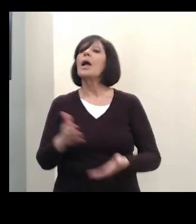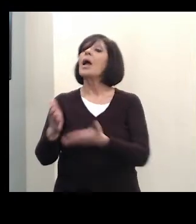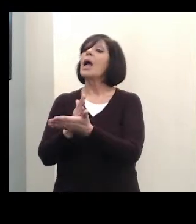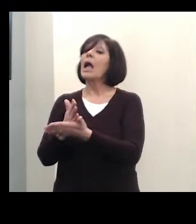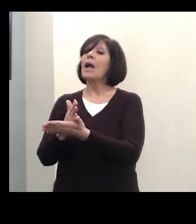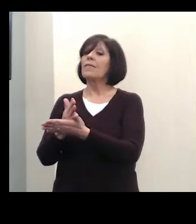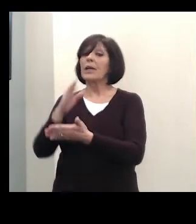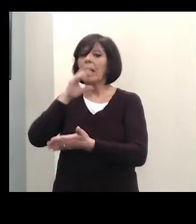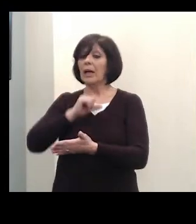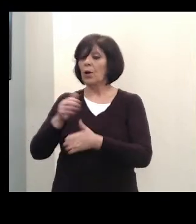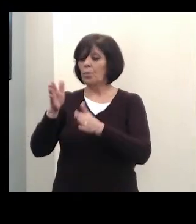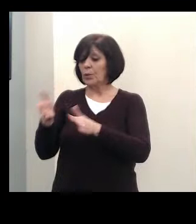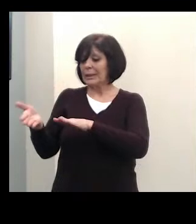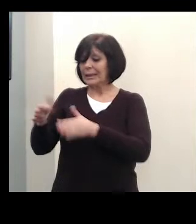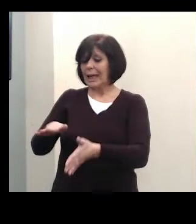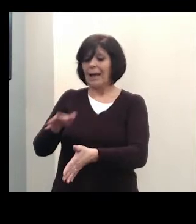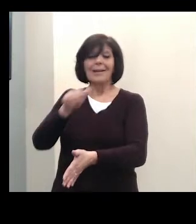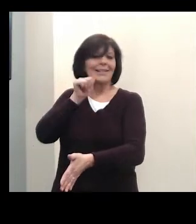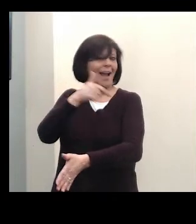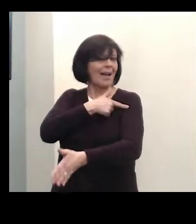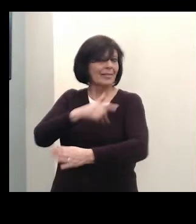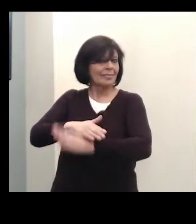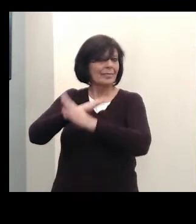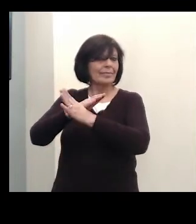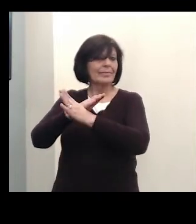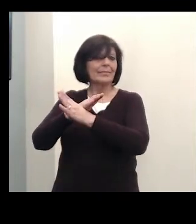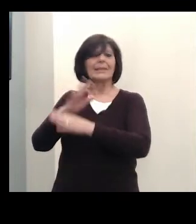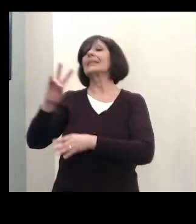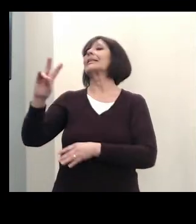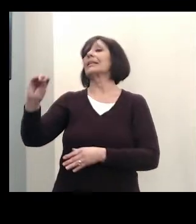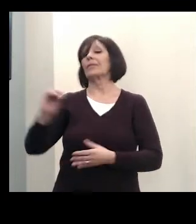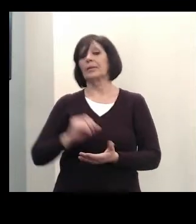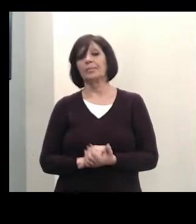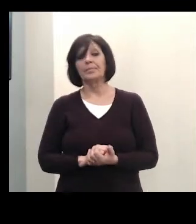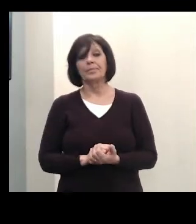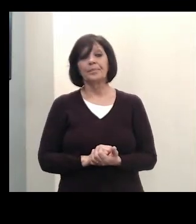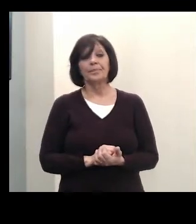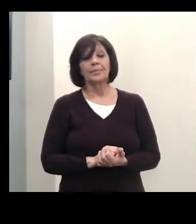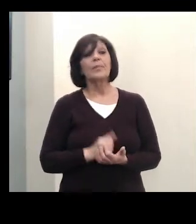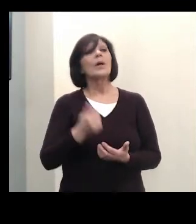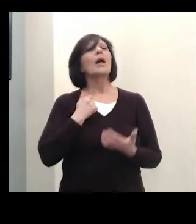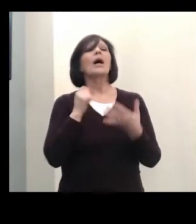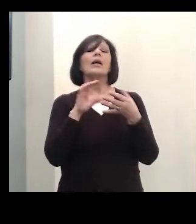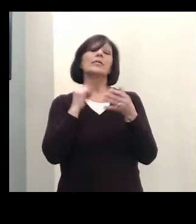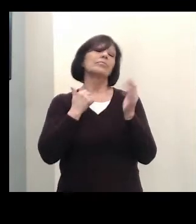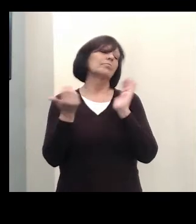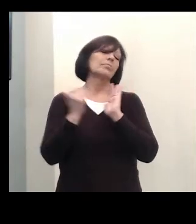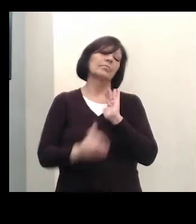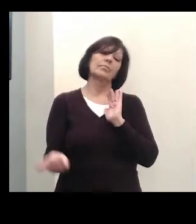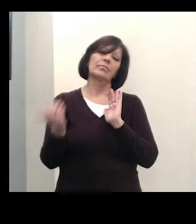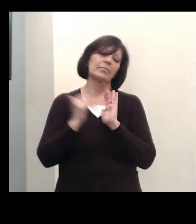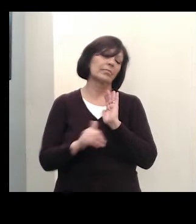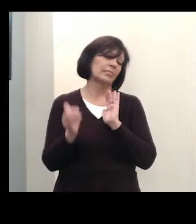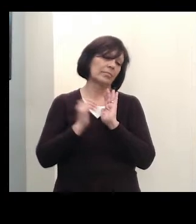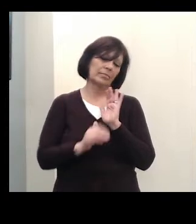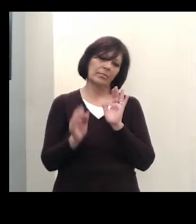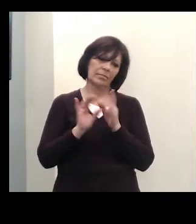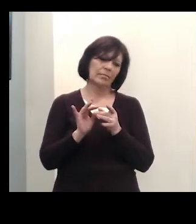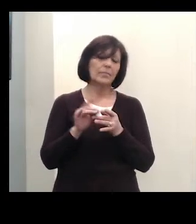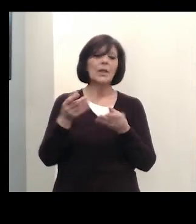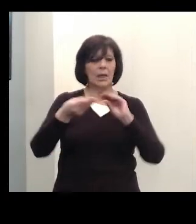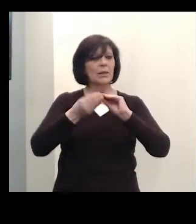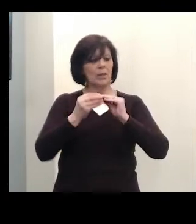vaccinated were 70. Now, I've talked about this repeatedly. The numbers show that if you